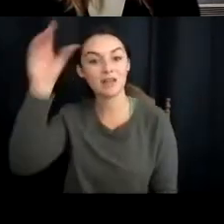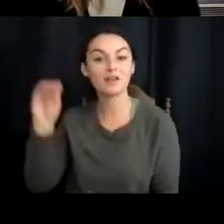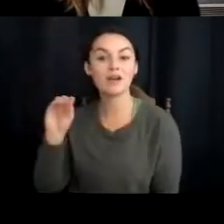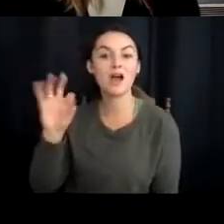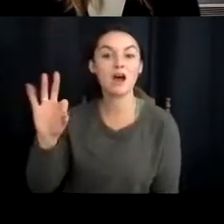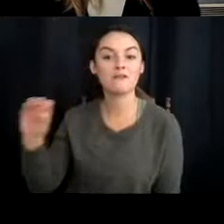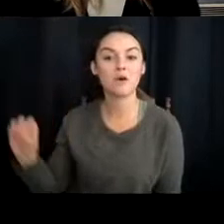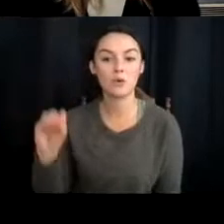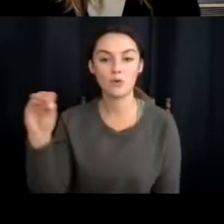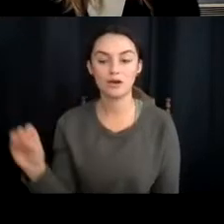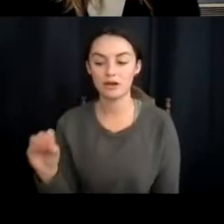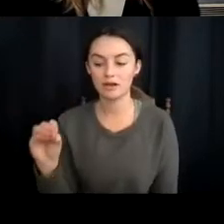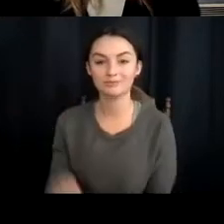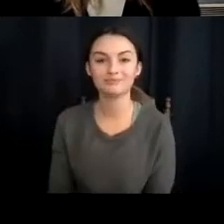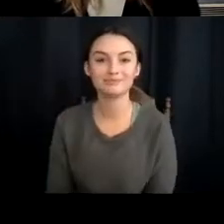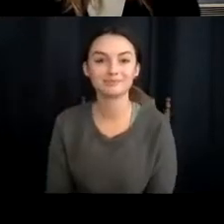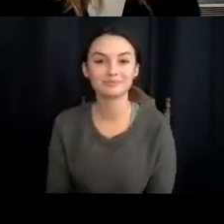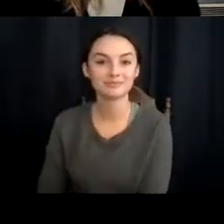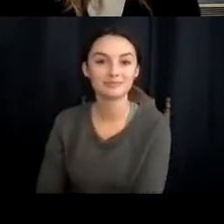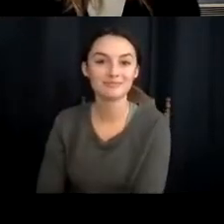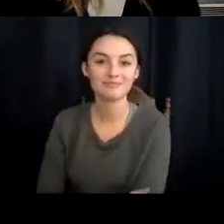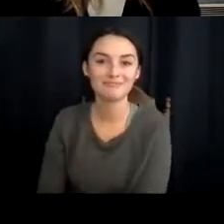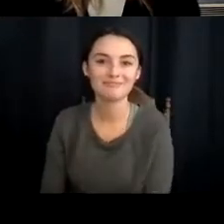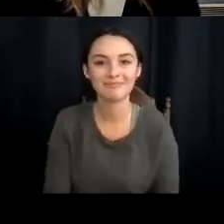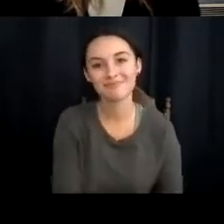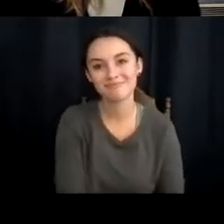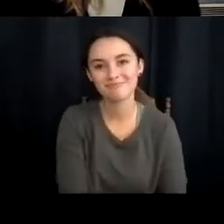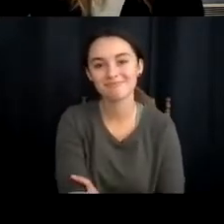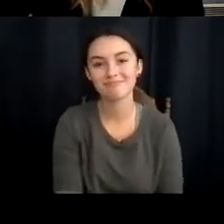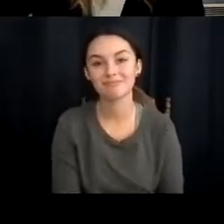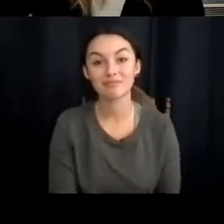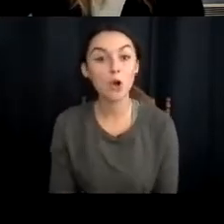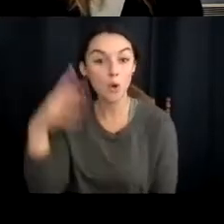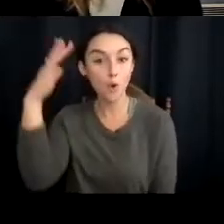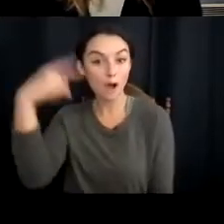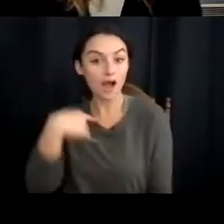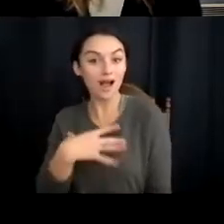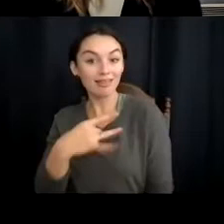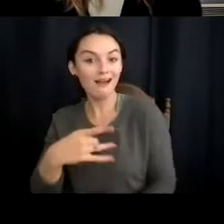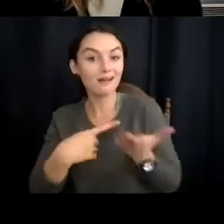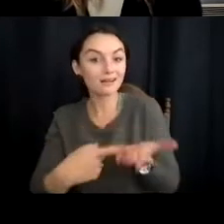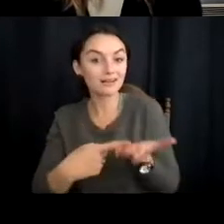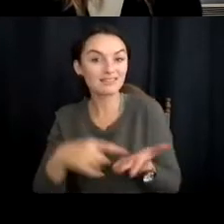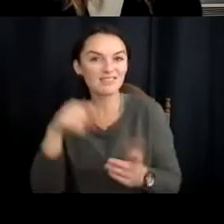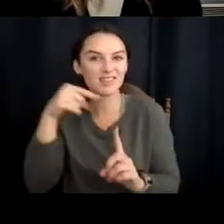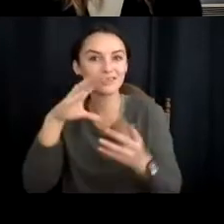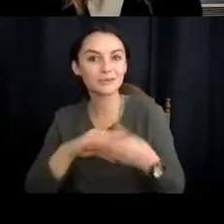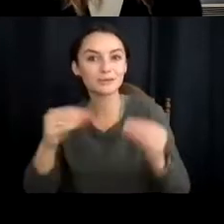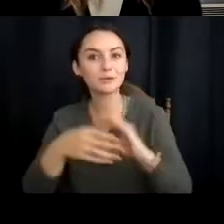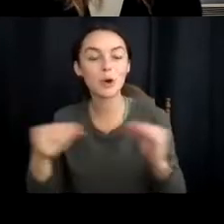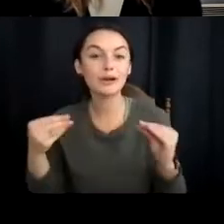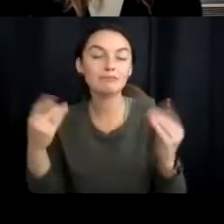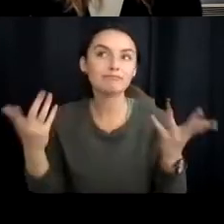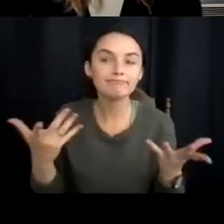Oregon. I like to tell that story just kind of in thinking about how sometimes you do things that are